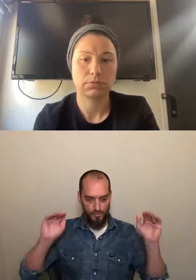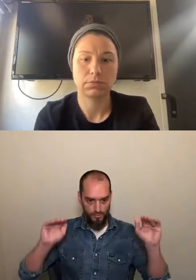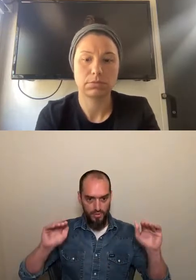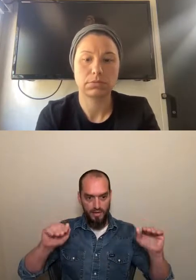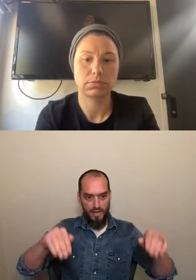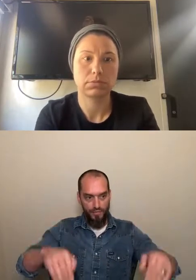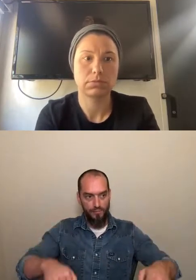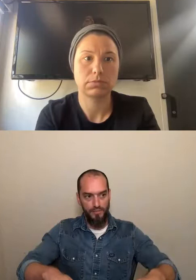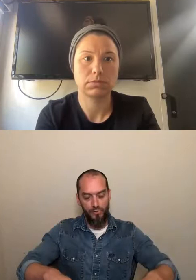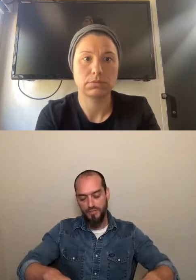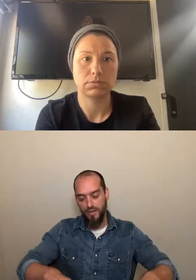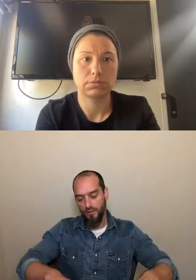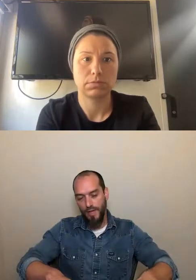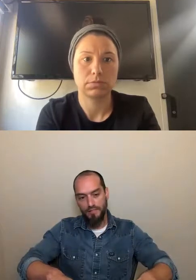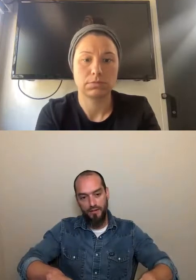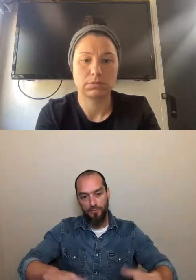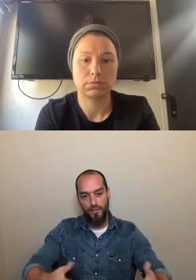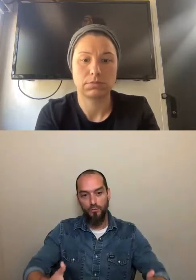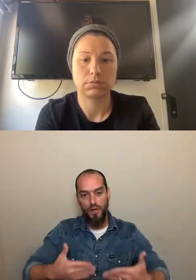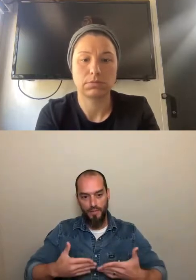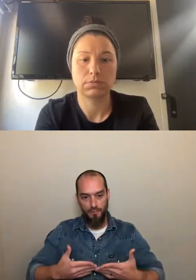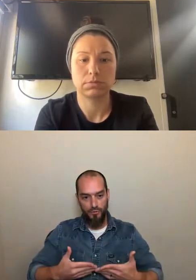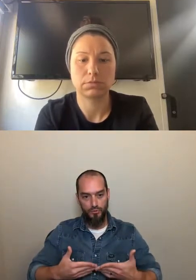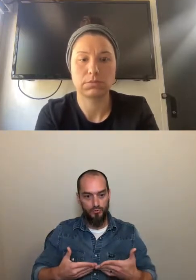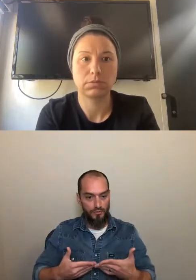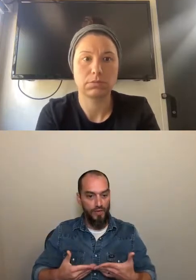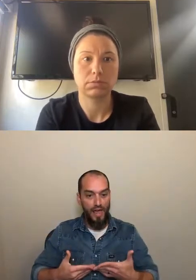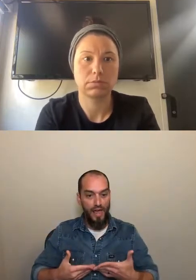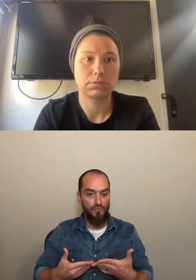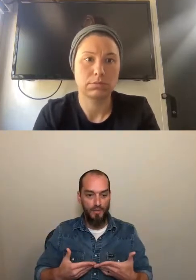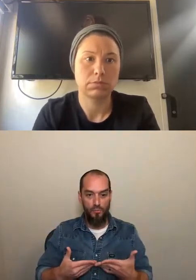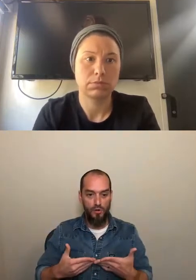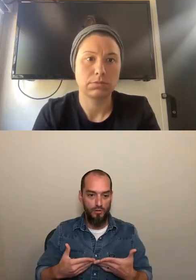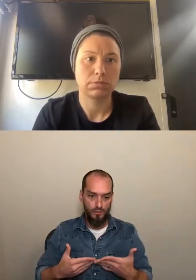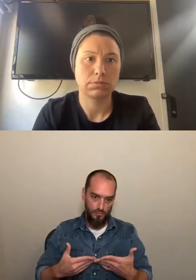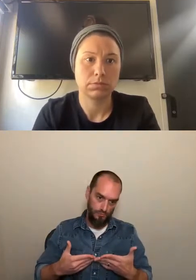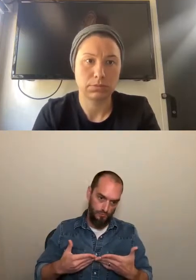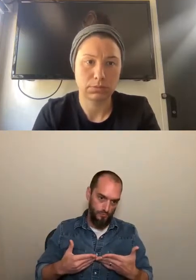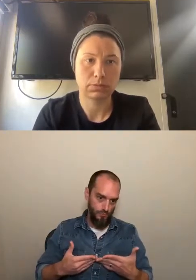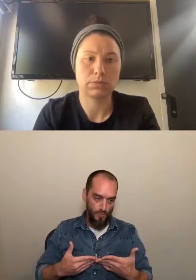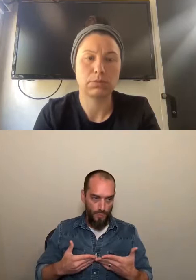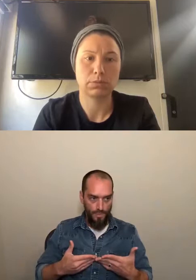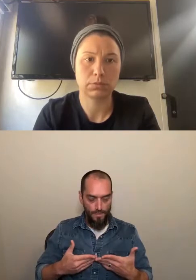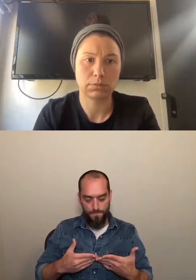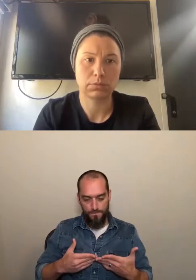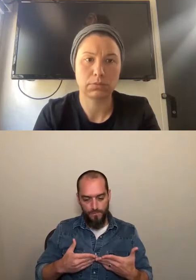water that inevitably runs down the backside of the brick will not be able to evacuate from that wall.